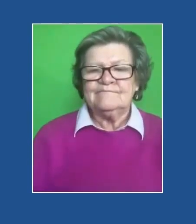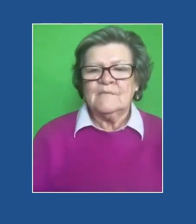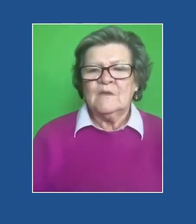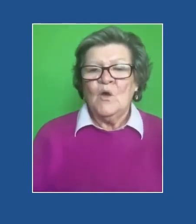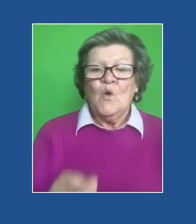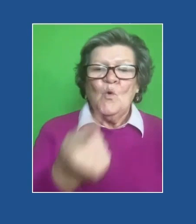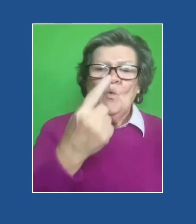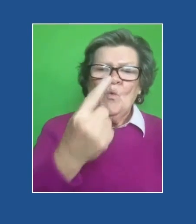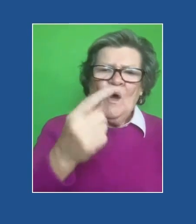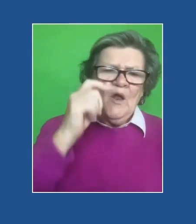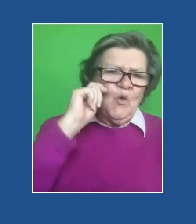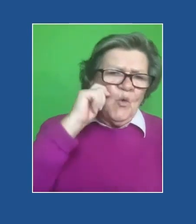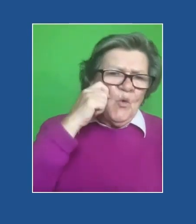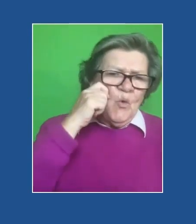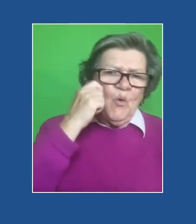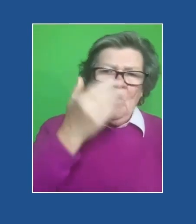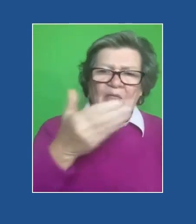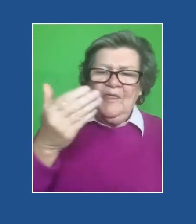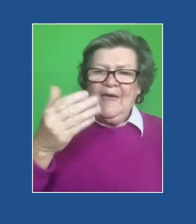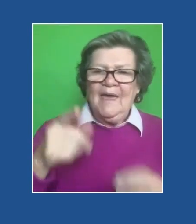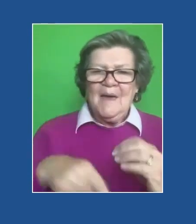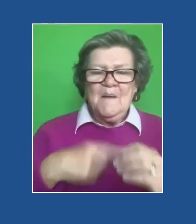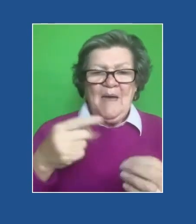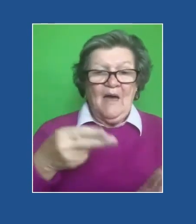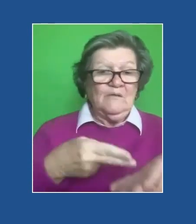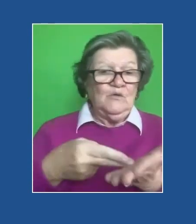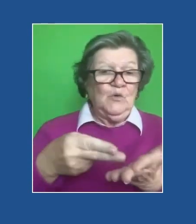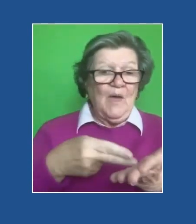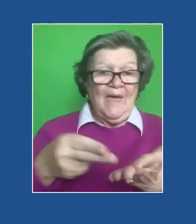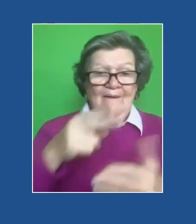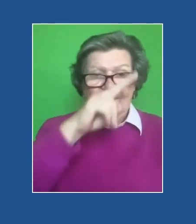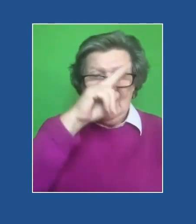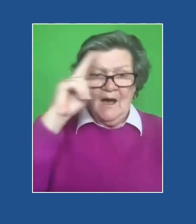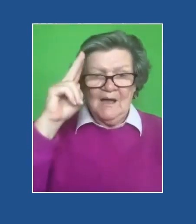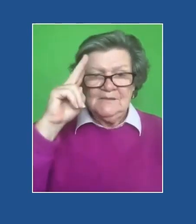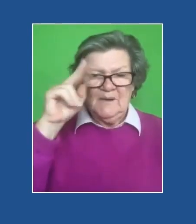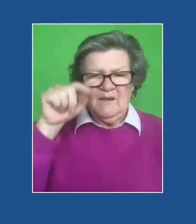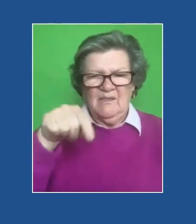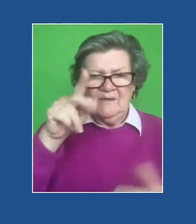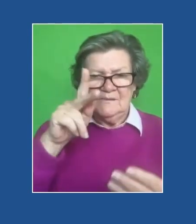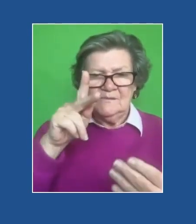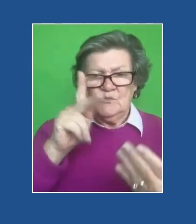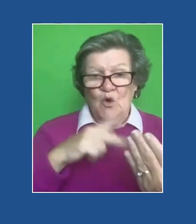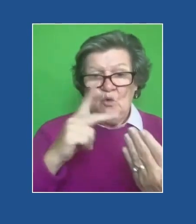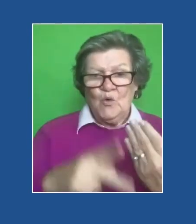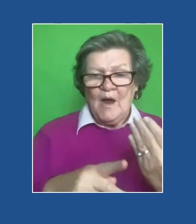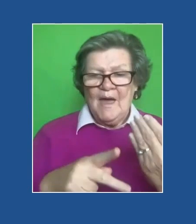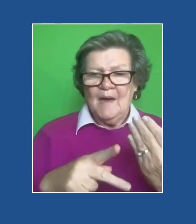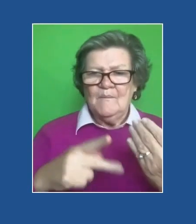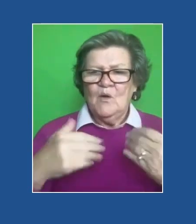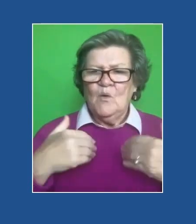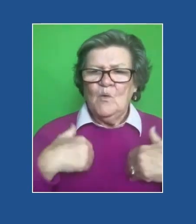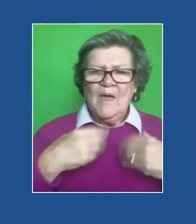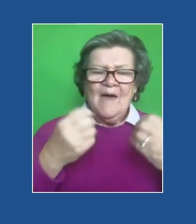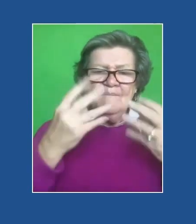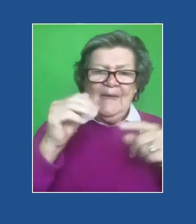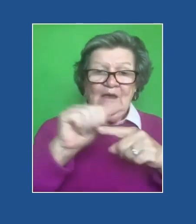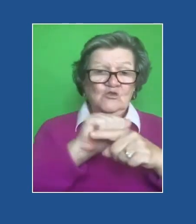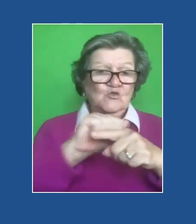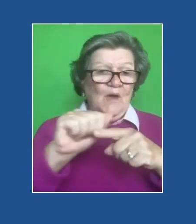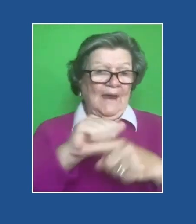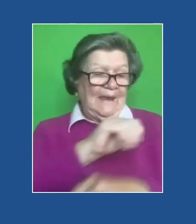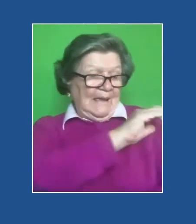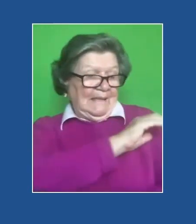about the Yale-New Haven Hospital DBT IOP program is that we have a number of training clinicians